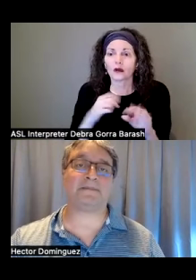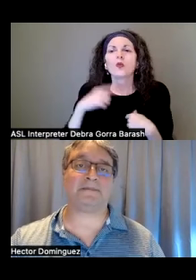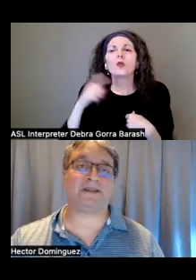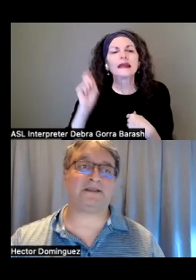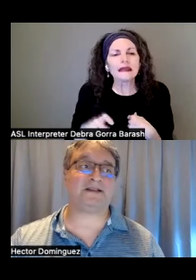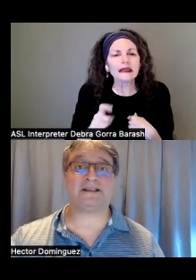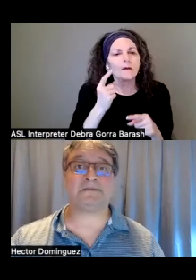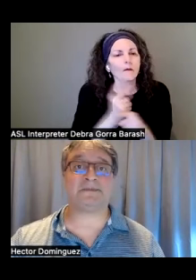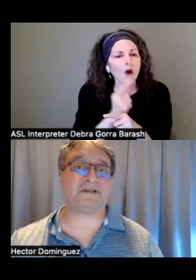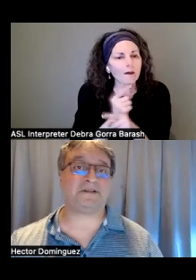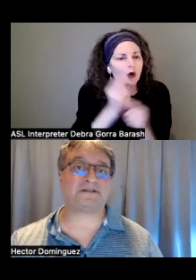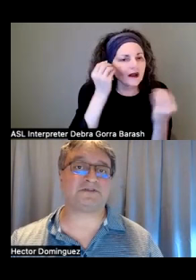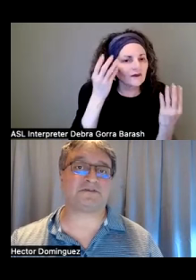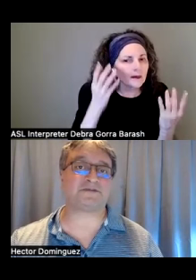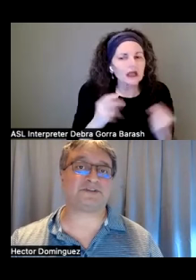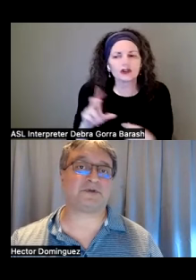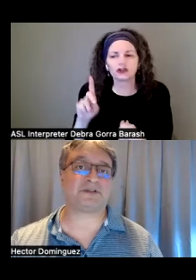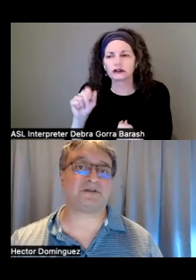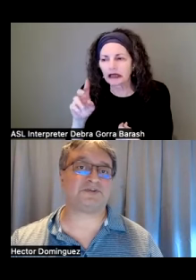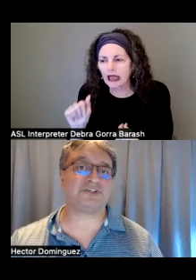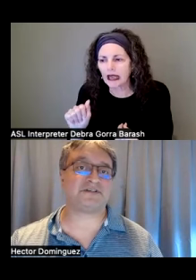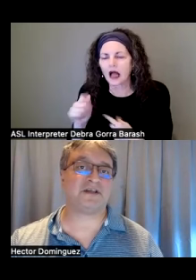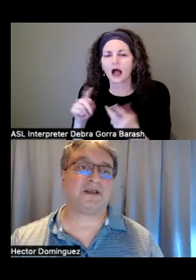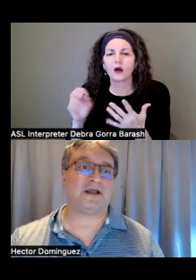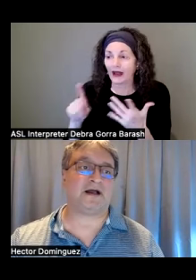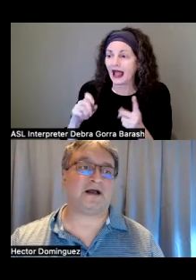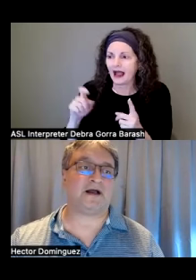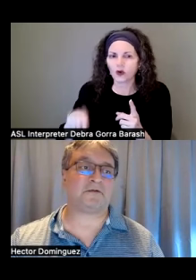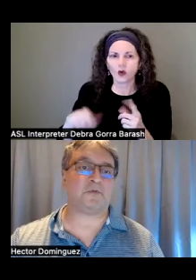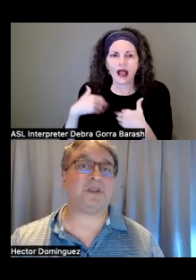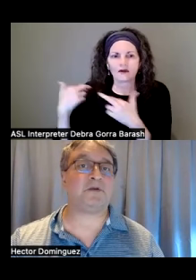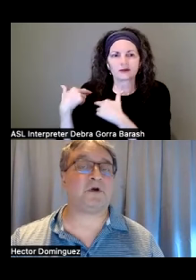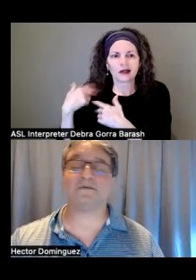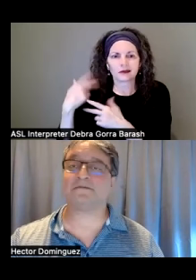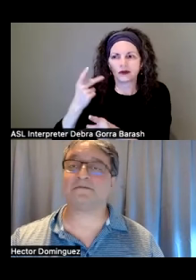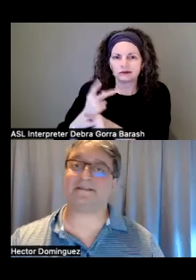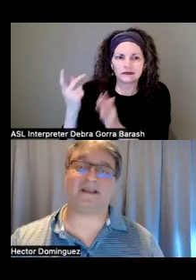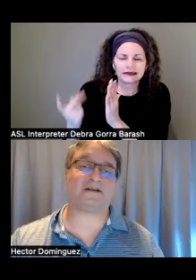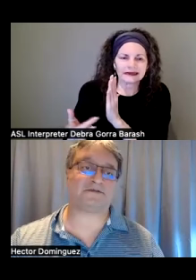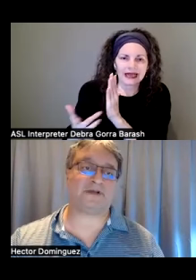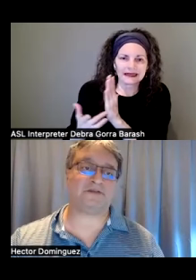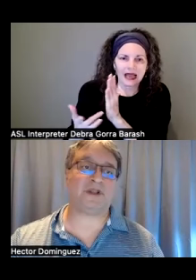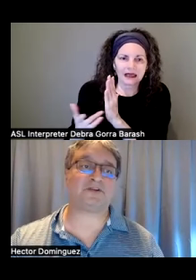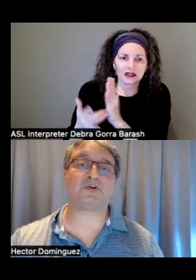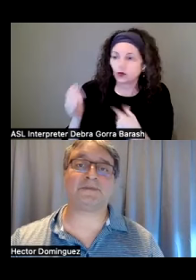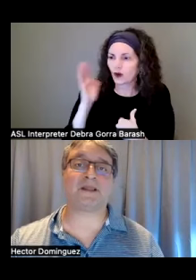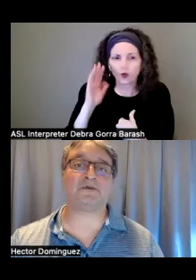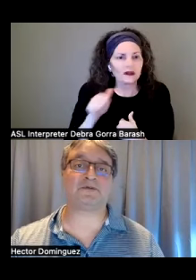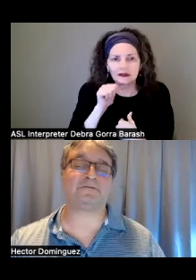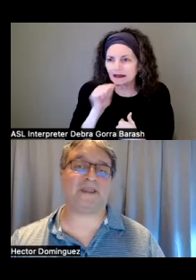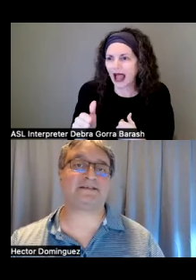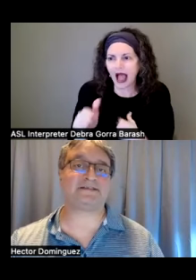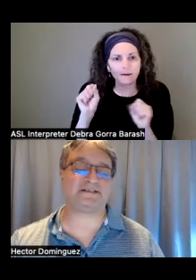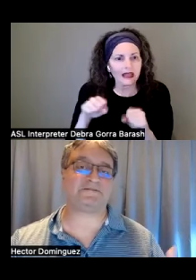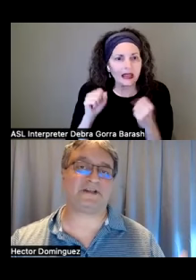without implementing and getting the benefits of responsible technologies, we won't get there, right? We are not going to be able